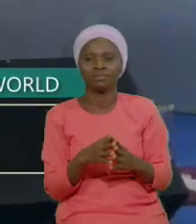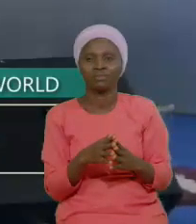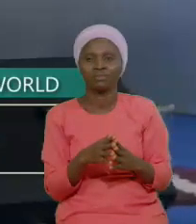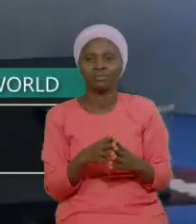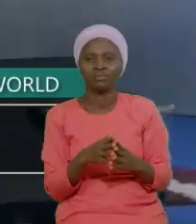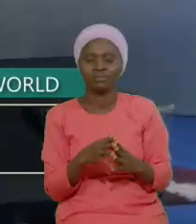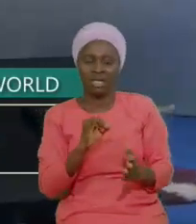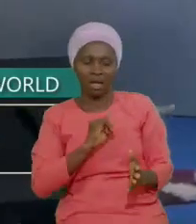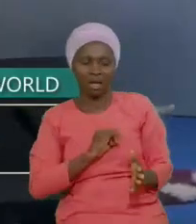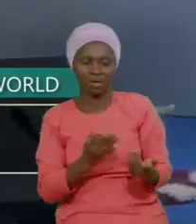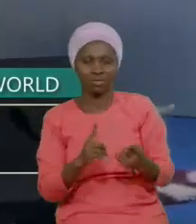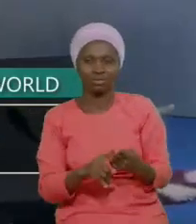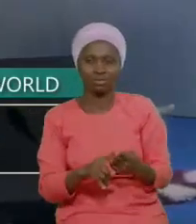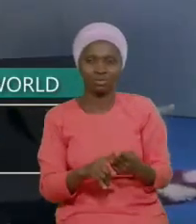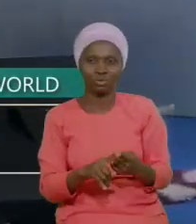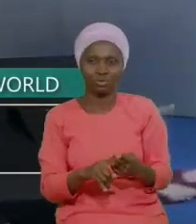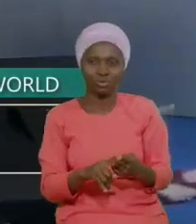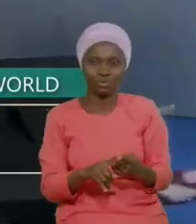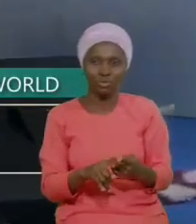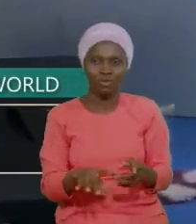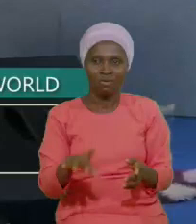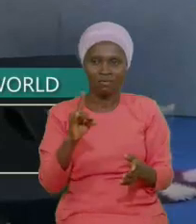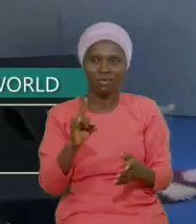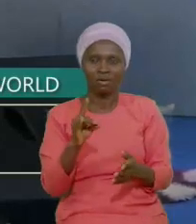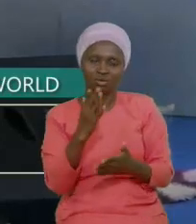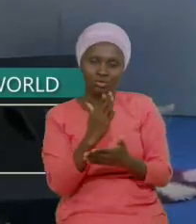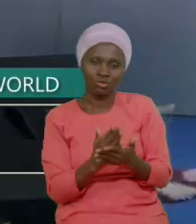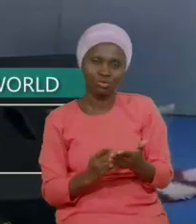I want to find somebody who was down, but that is up.